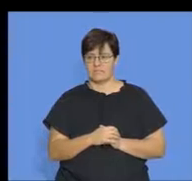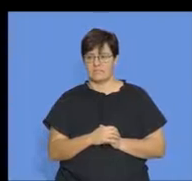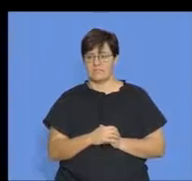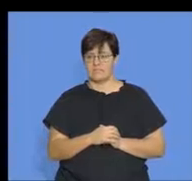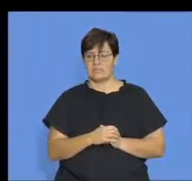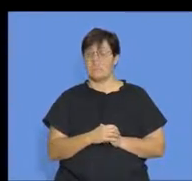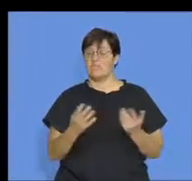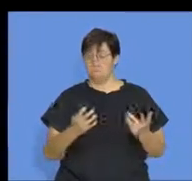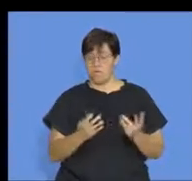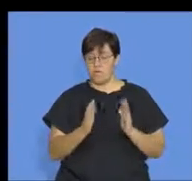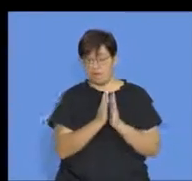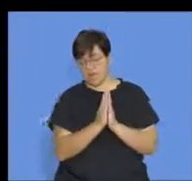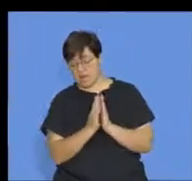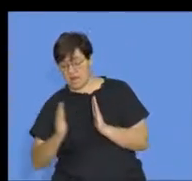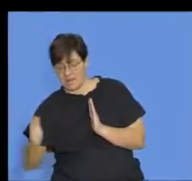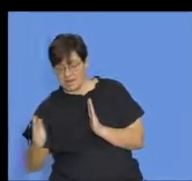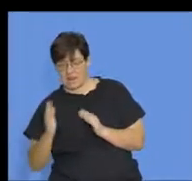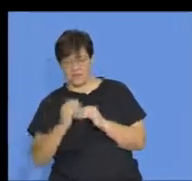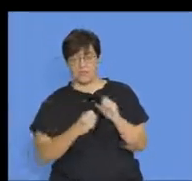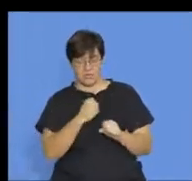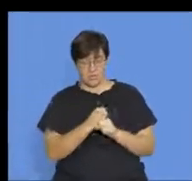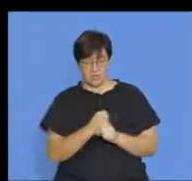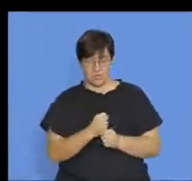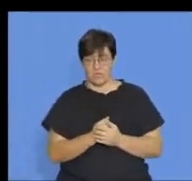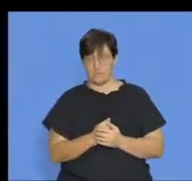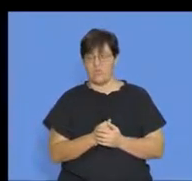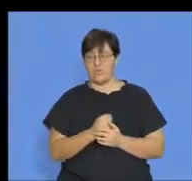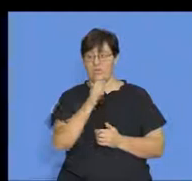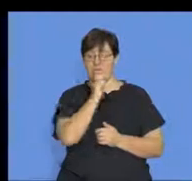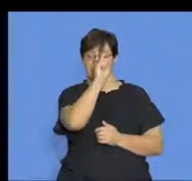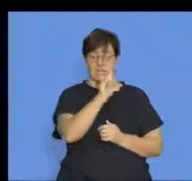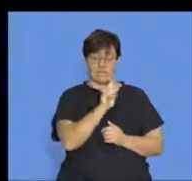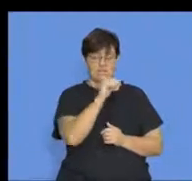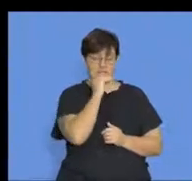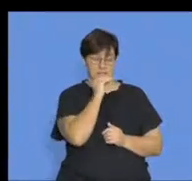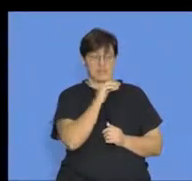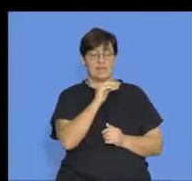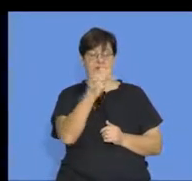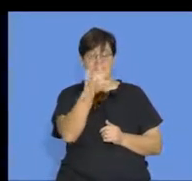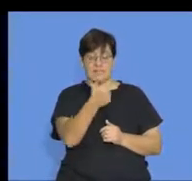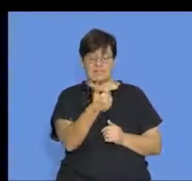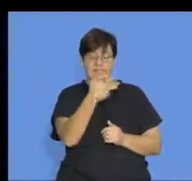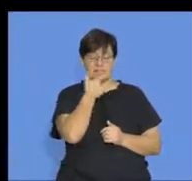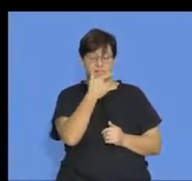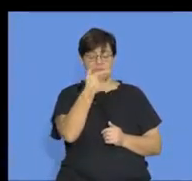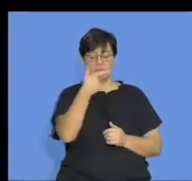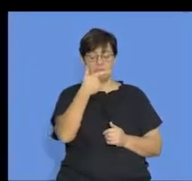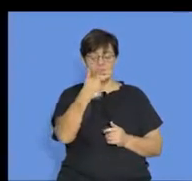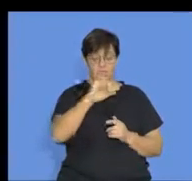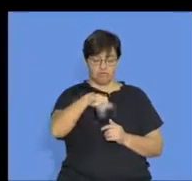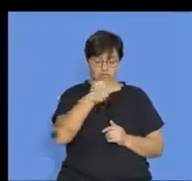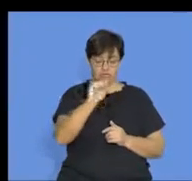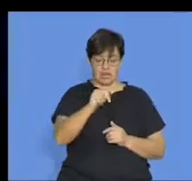Okay. And then for the remainder of the year, guys, so remember, 1st of December, so we're looking